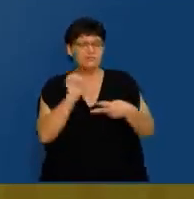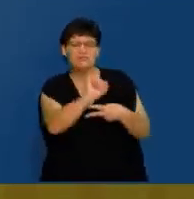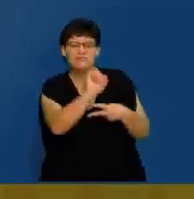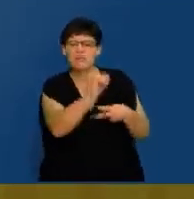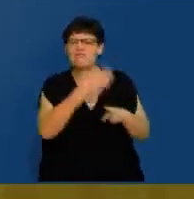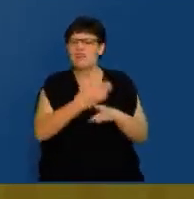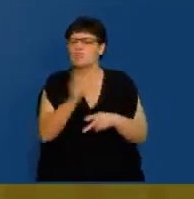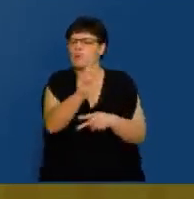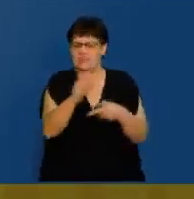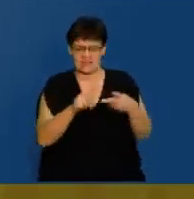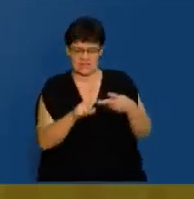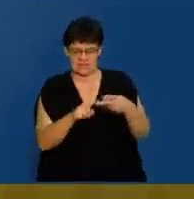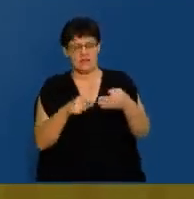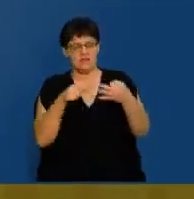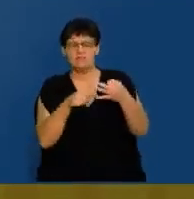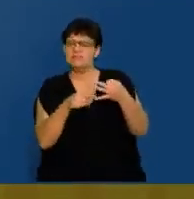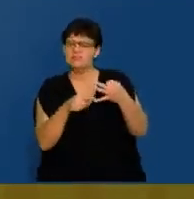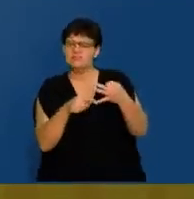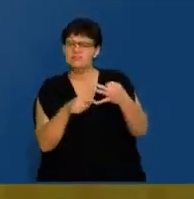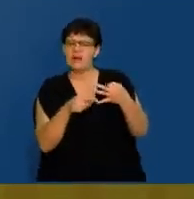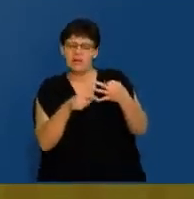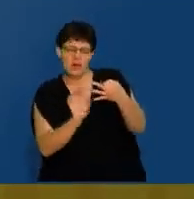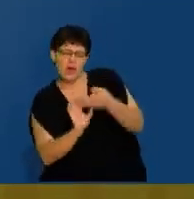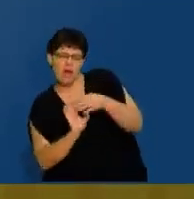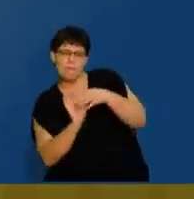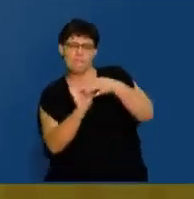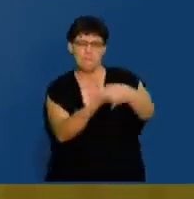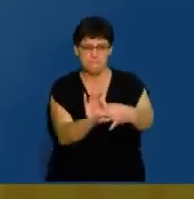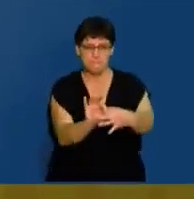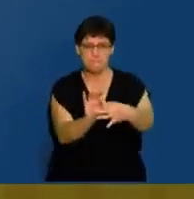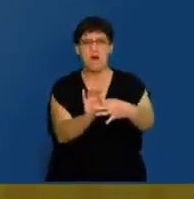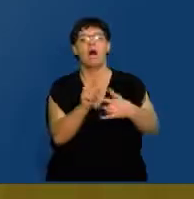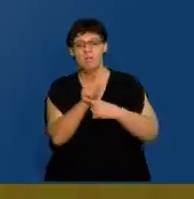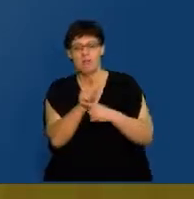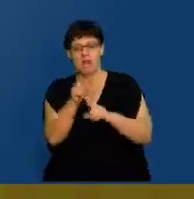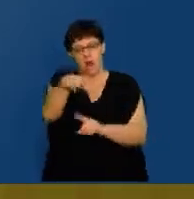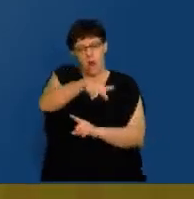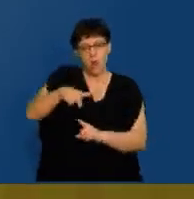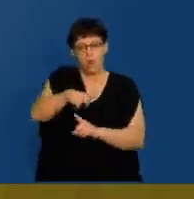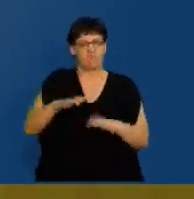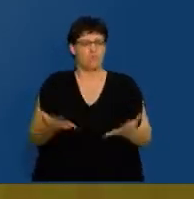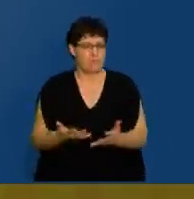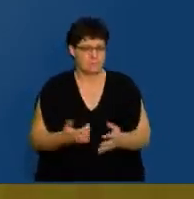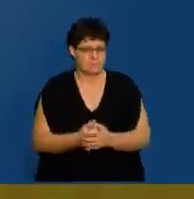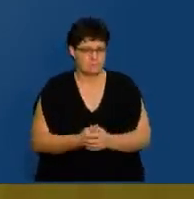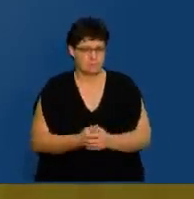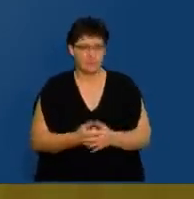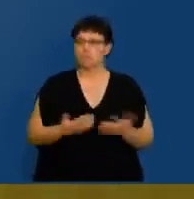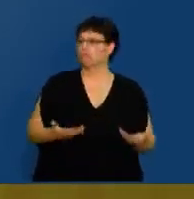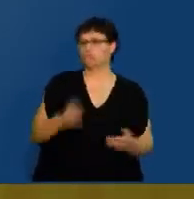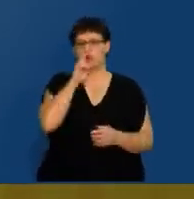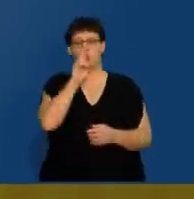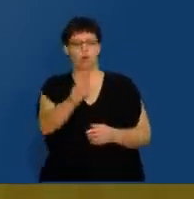function, and look at how that relates to where its location is. So if we're looking